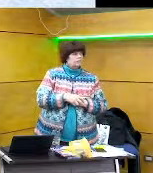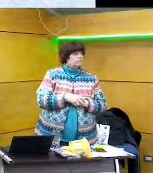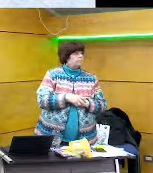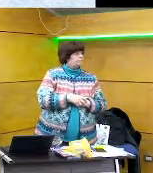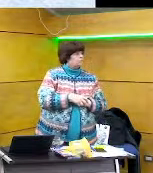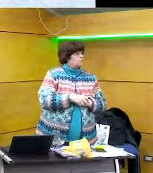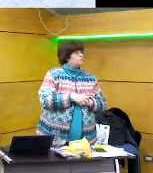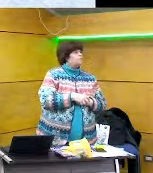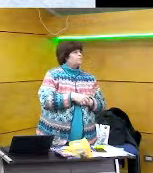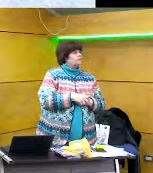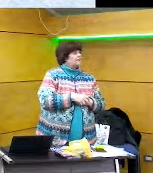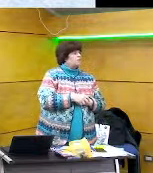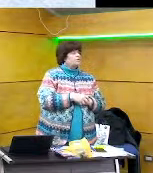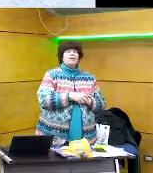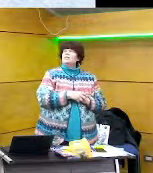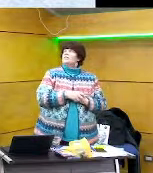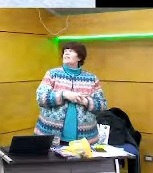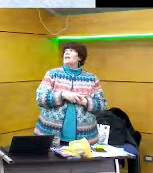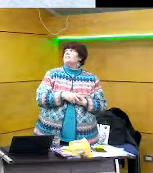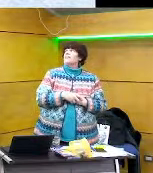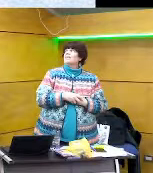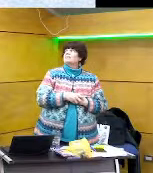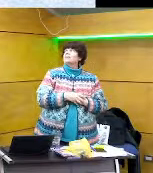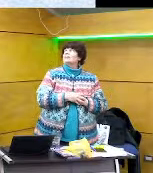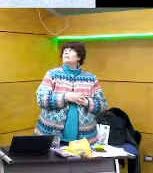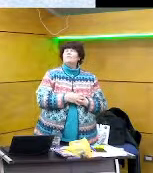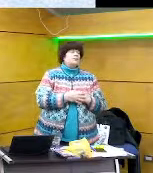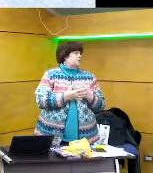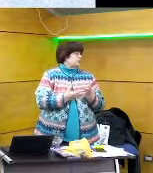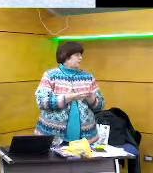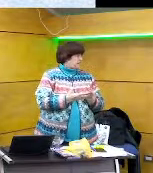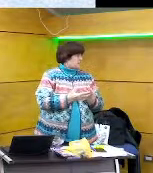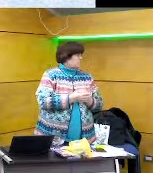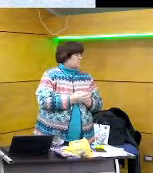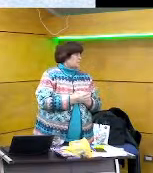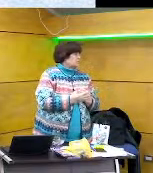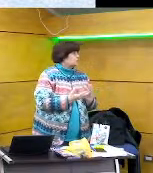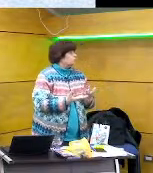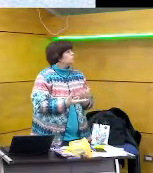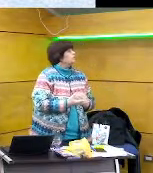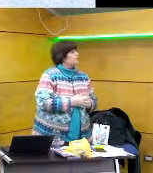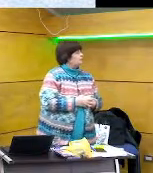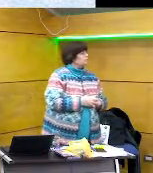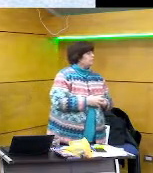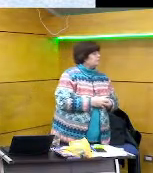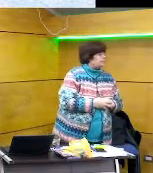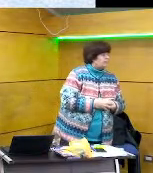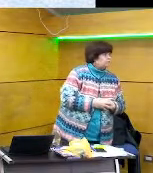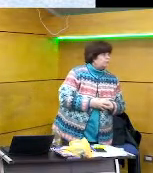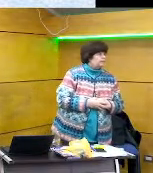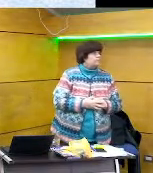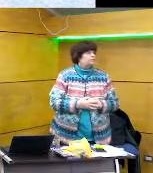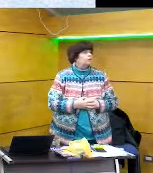get the form to fill out the contacts of your name, the school that you're